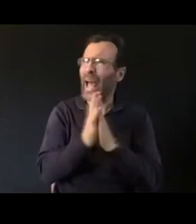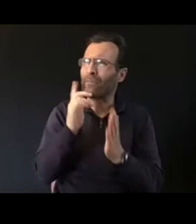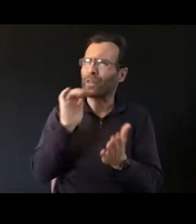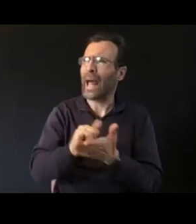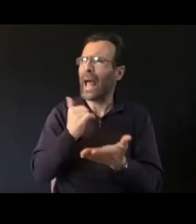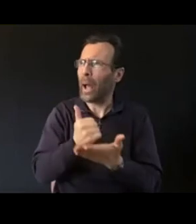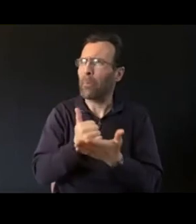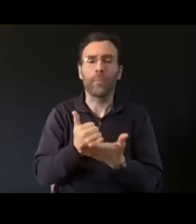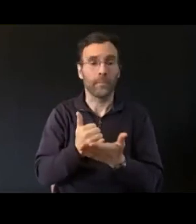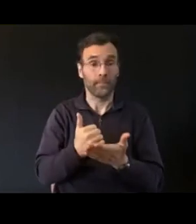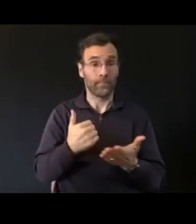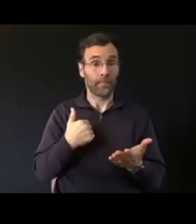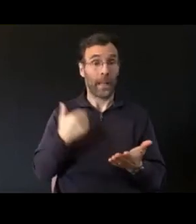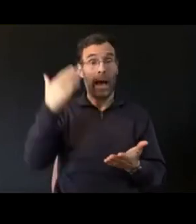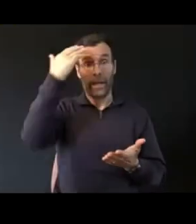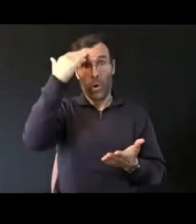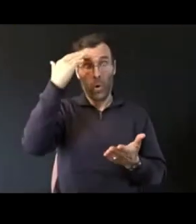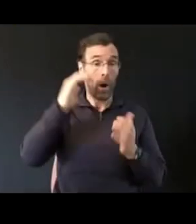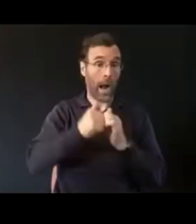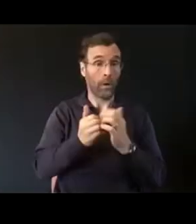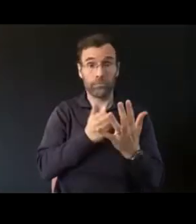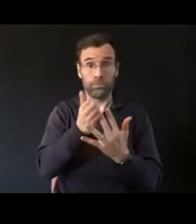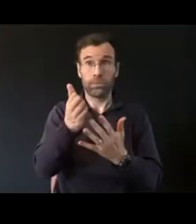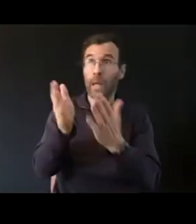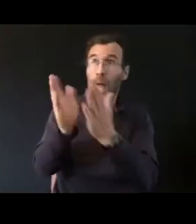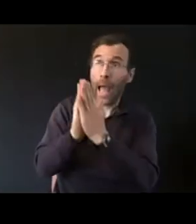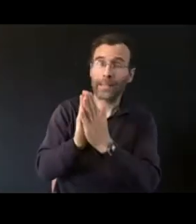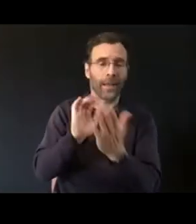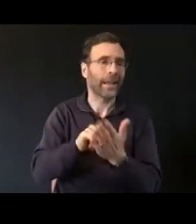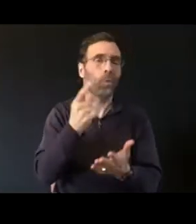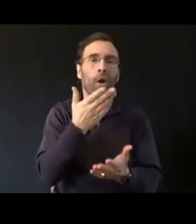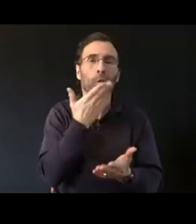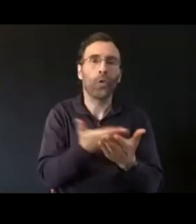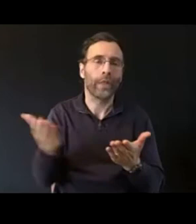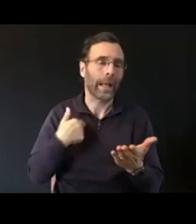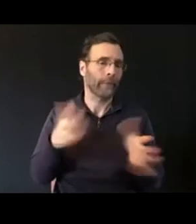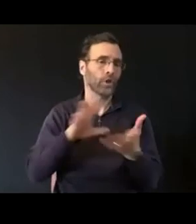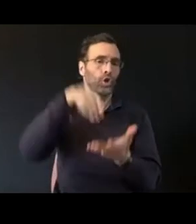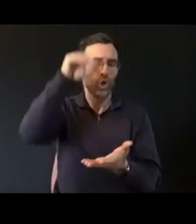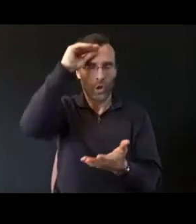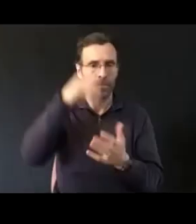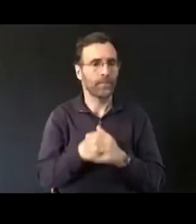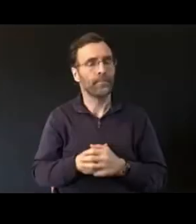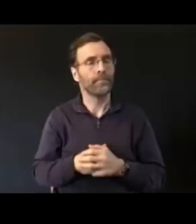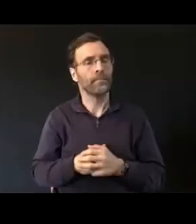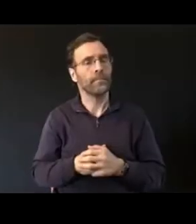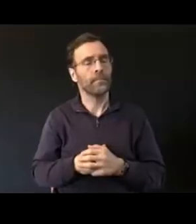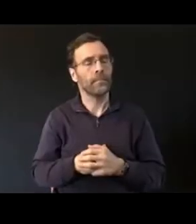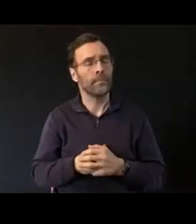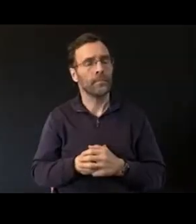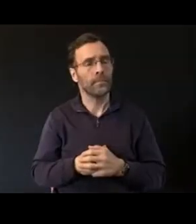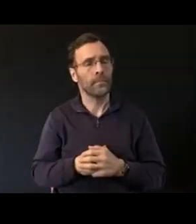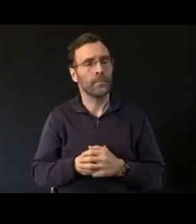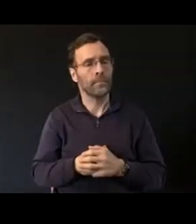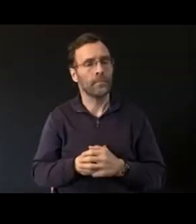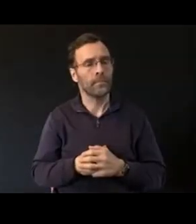And I think I know when to ask for help. That's one good thing I've learned. I think one thing that's